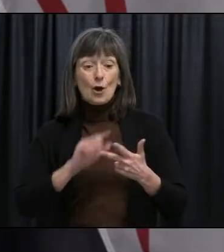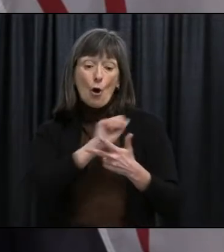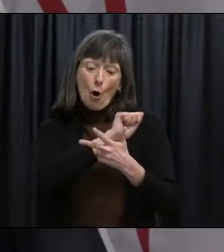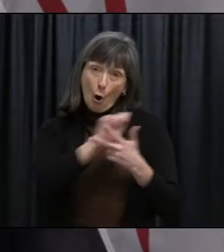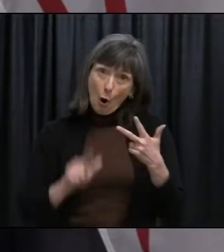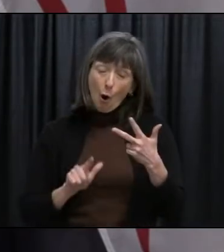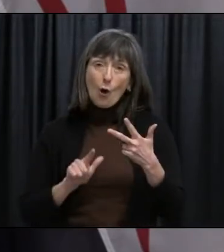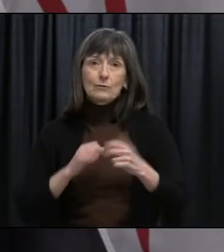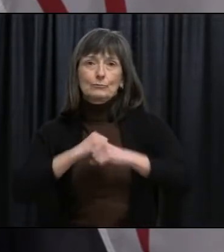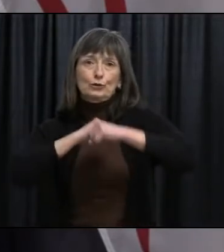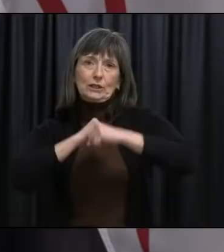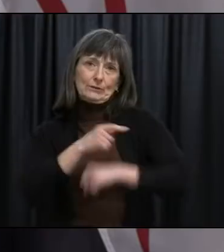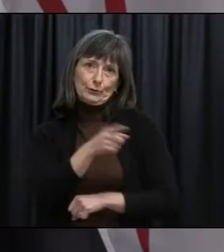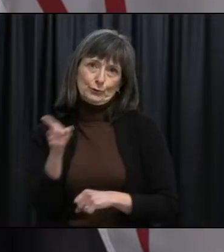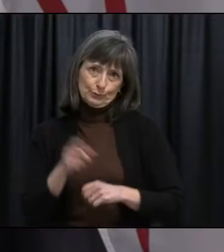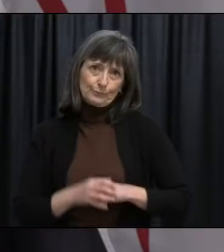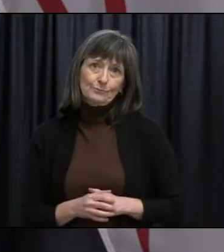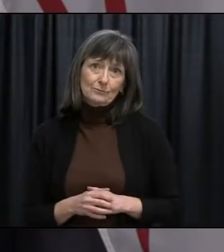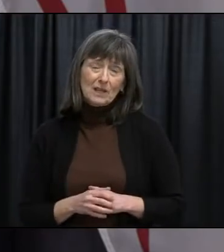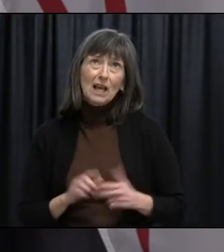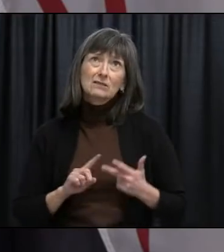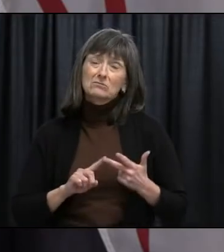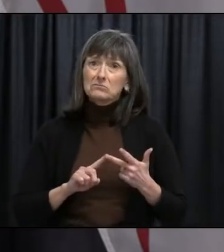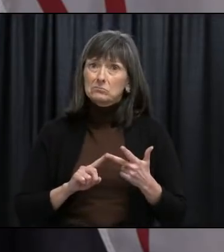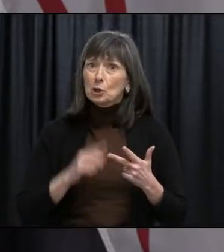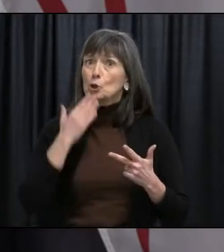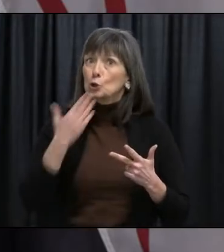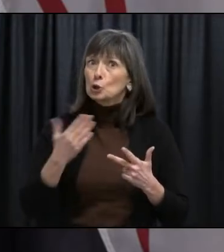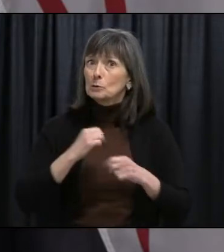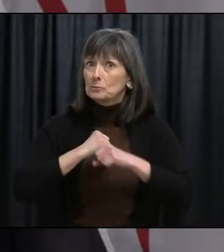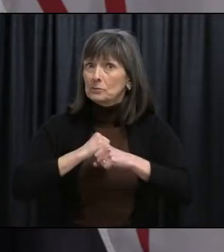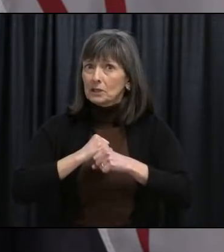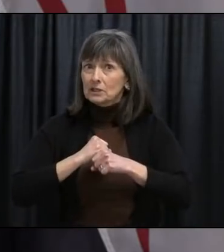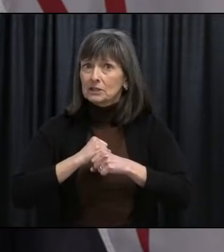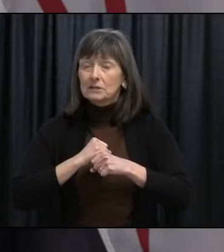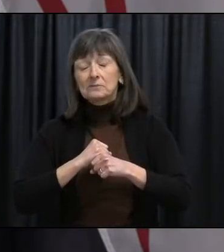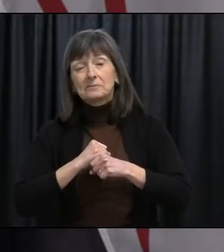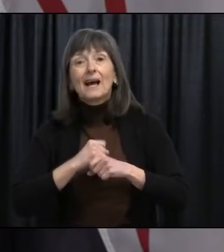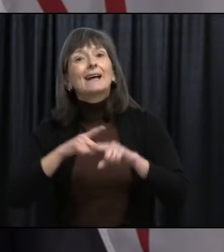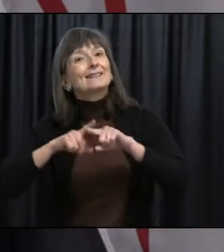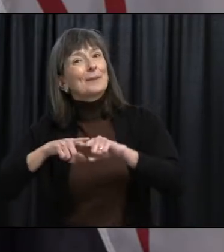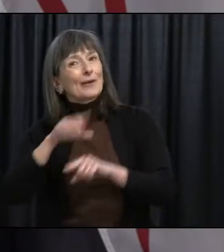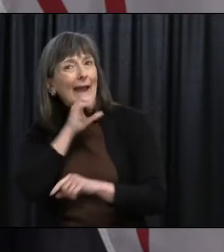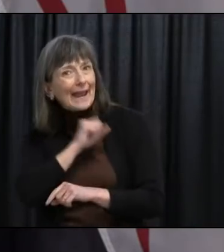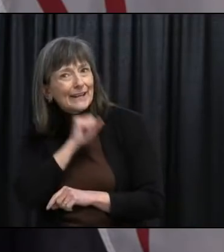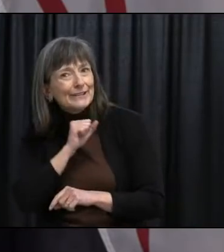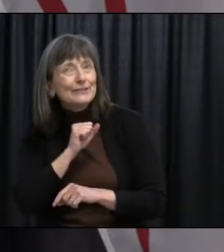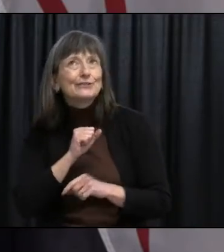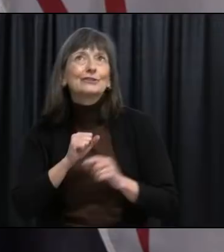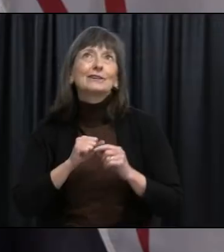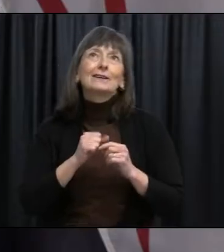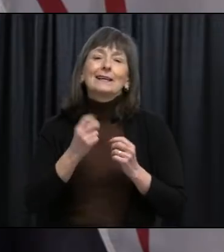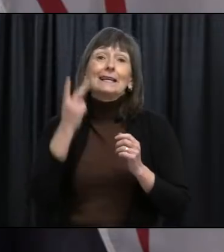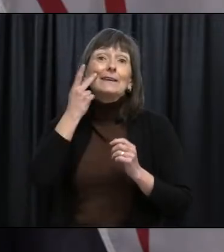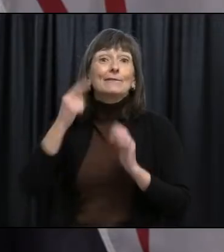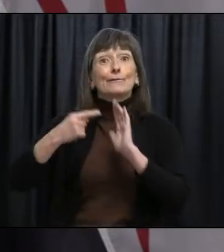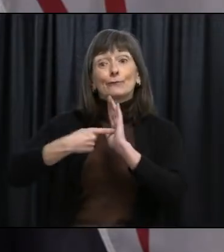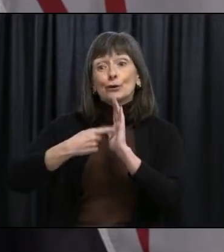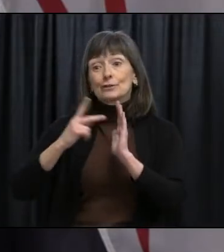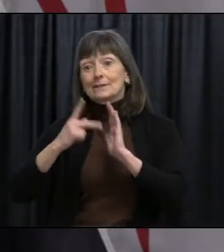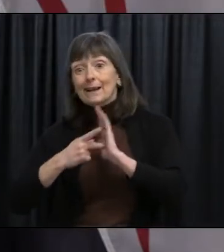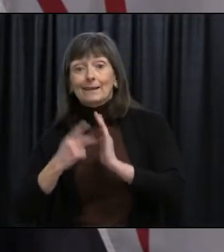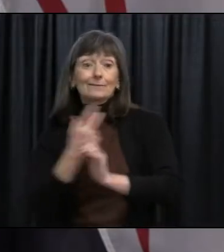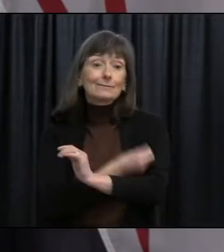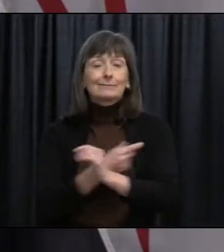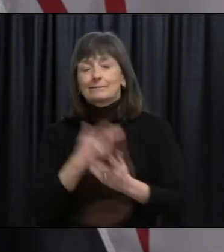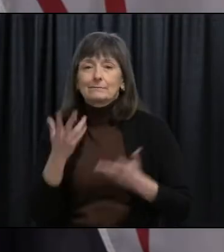And it still offers pretty significant protection. It depending on the age group you use it in and how far apart you use it, it can